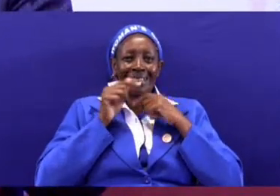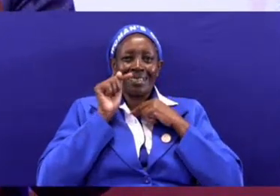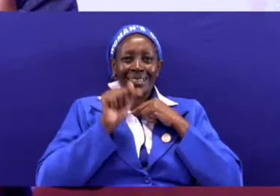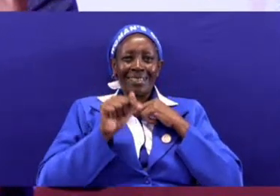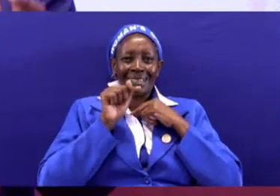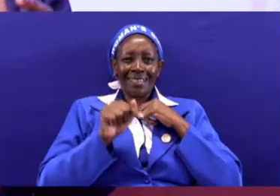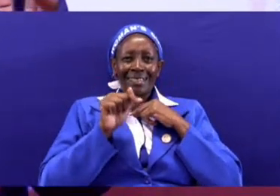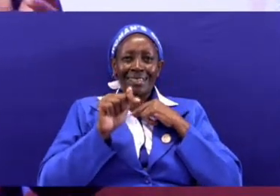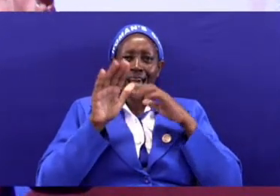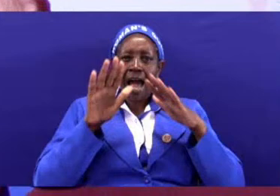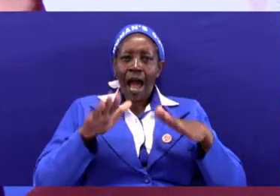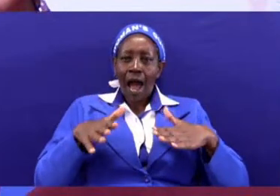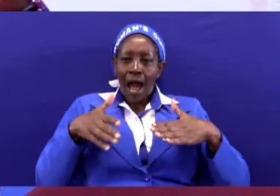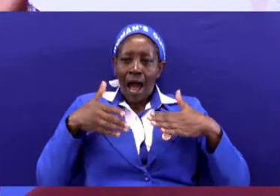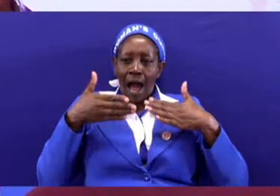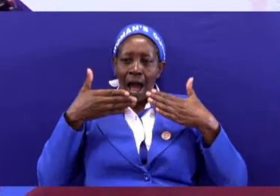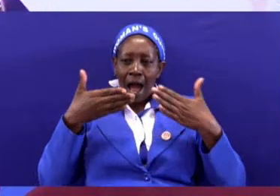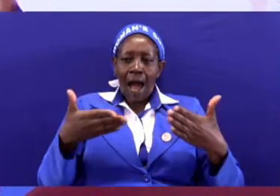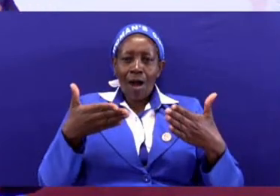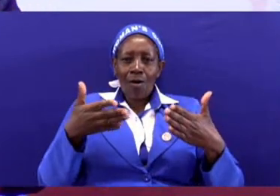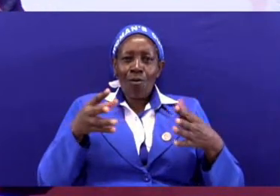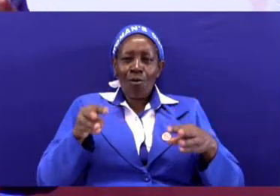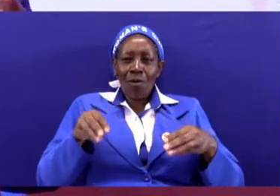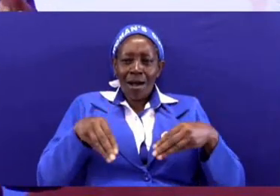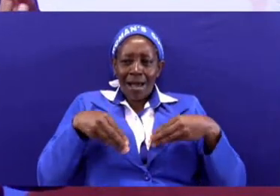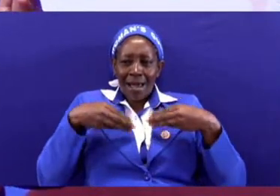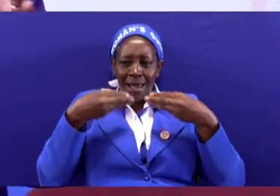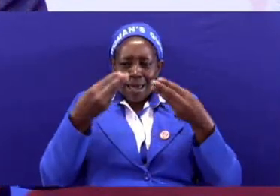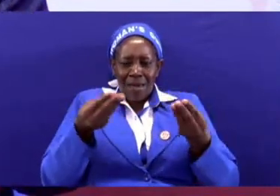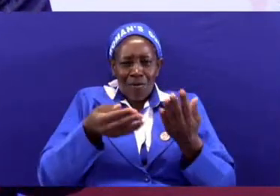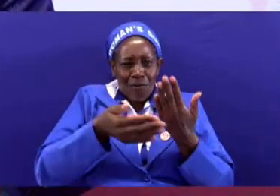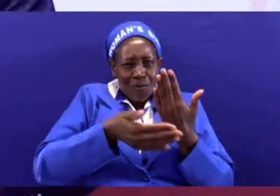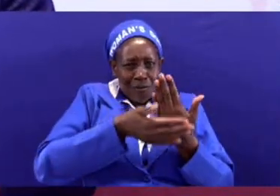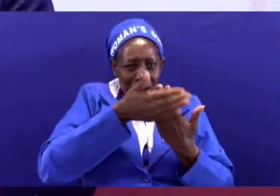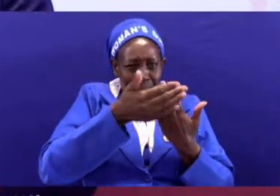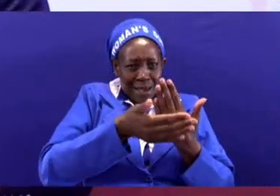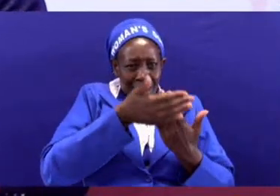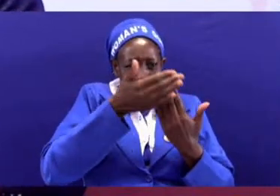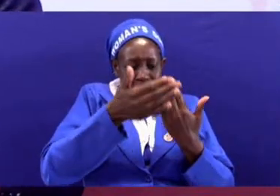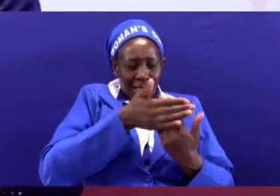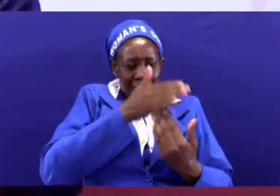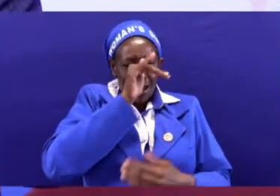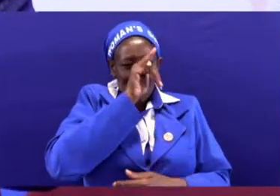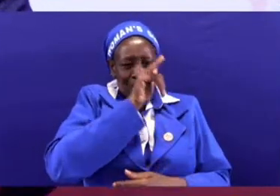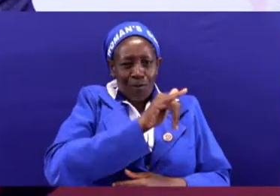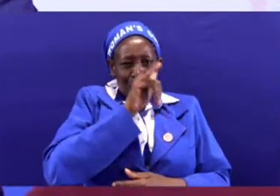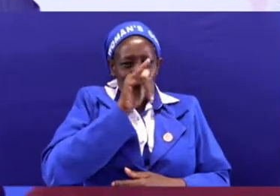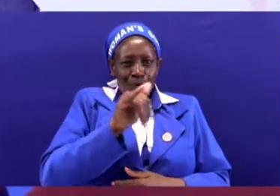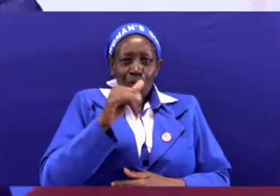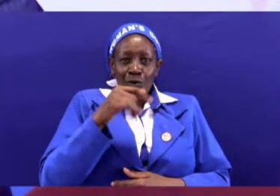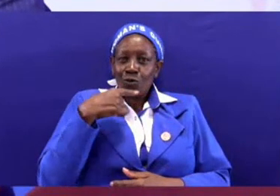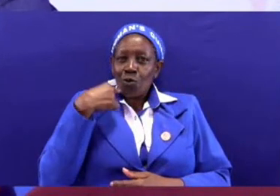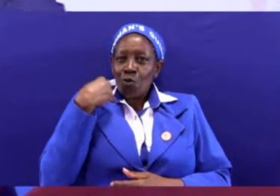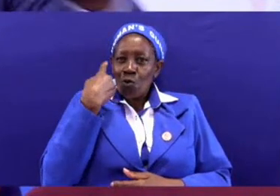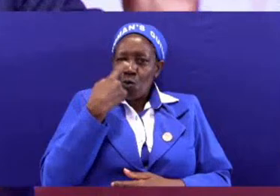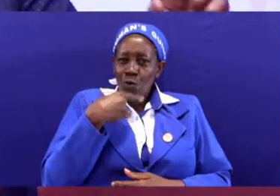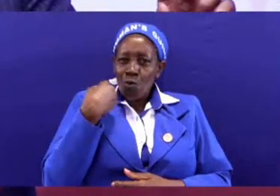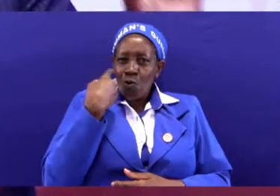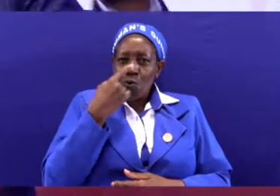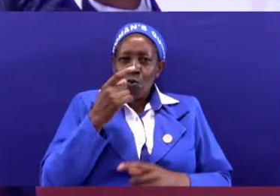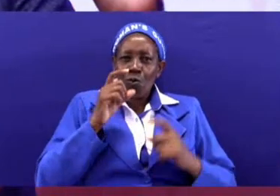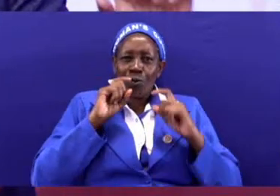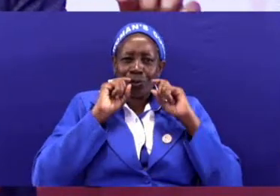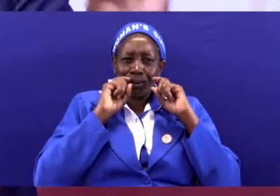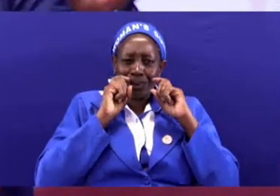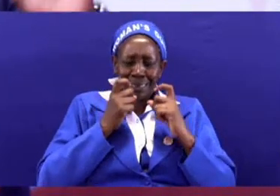how could we offer pastoral care to those who are caught up in this lifestyle? How do we engage? The biblical position